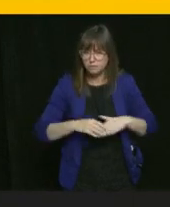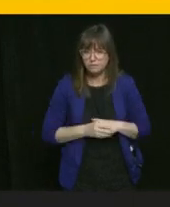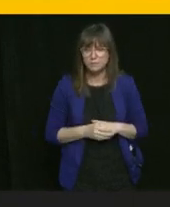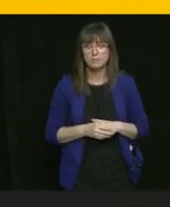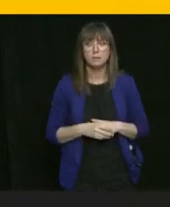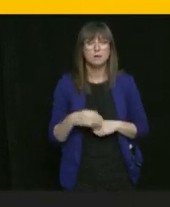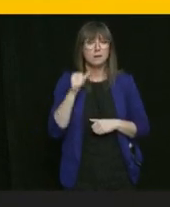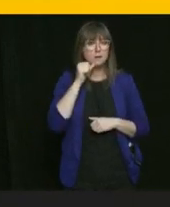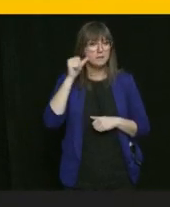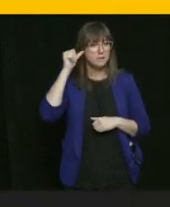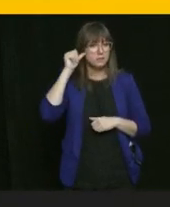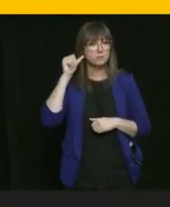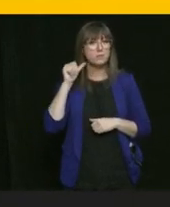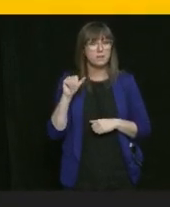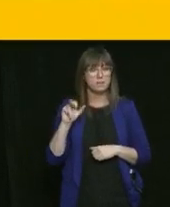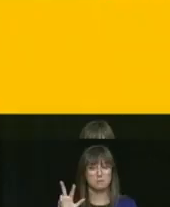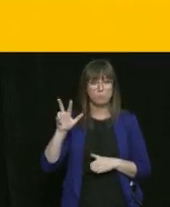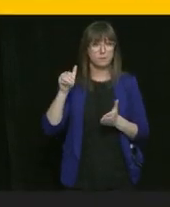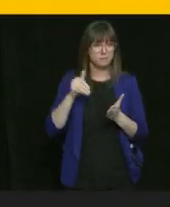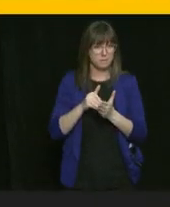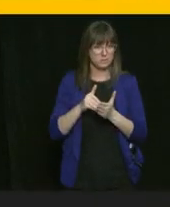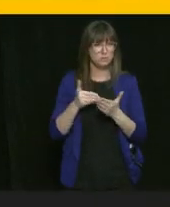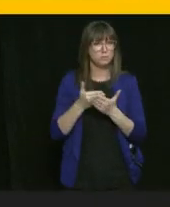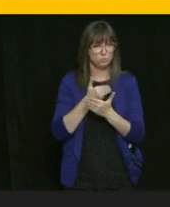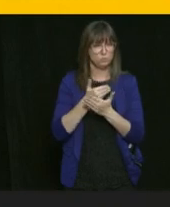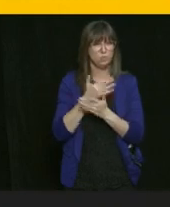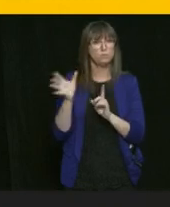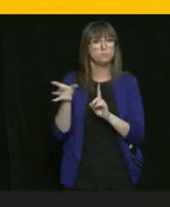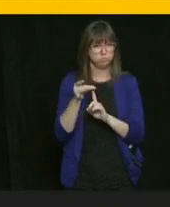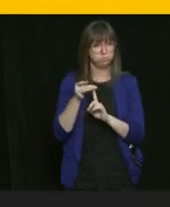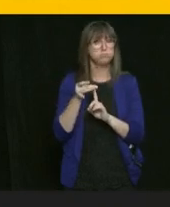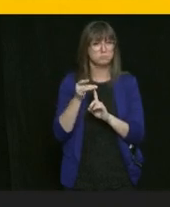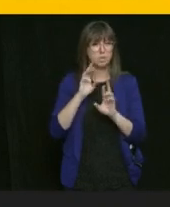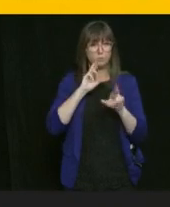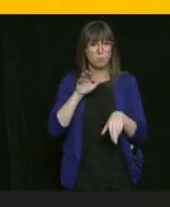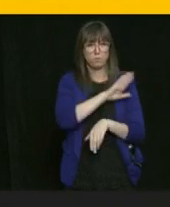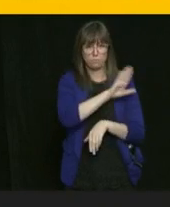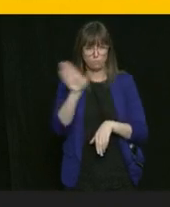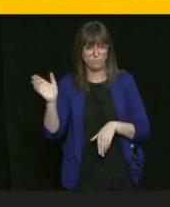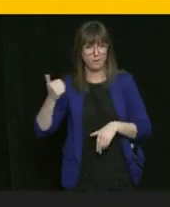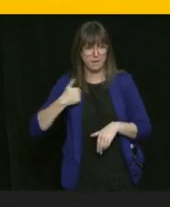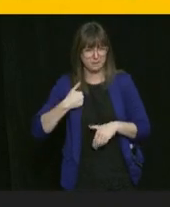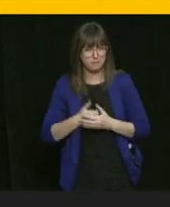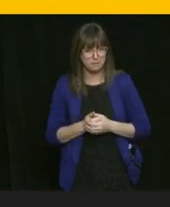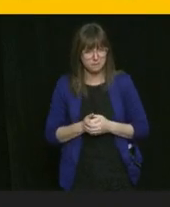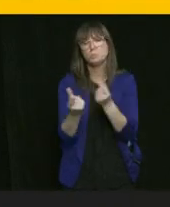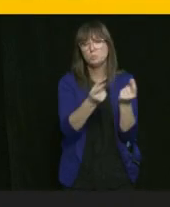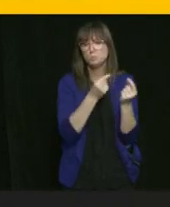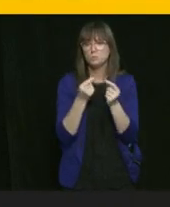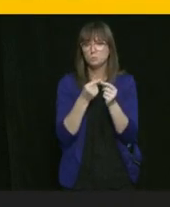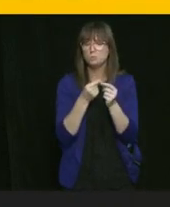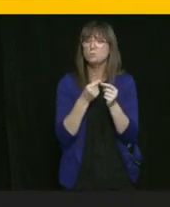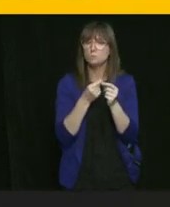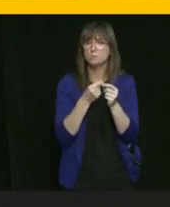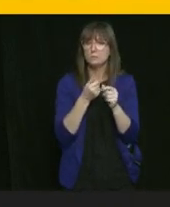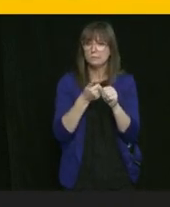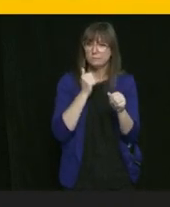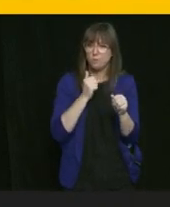Yesterday, nearly 3,000 new cases were reported in the country. The situation is serious, second